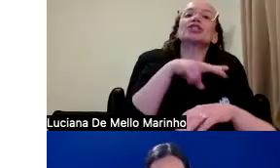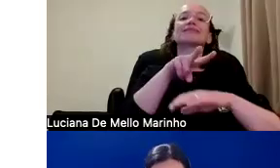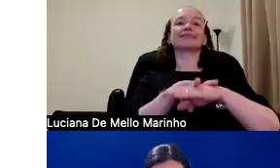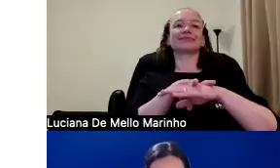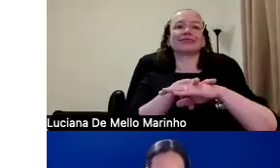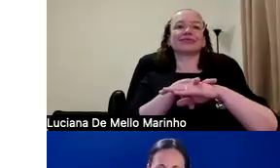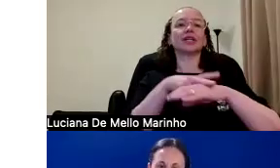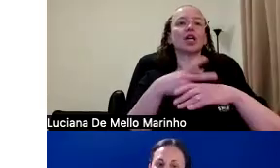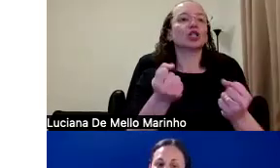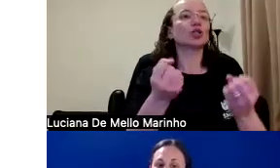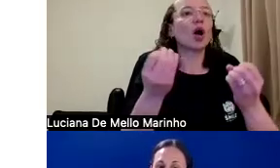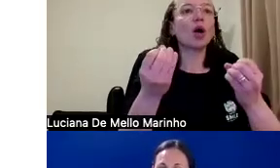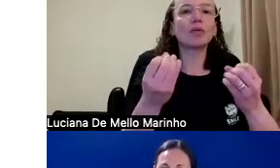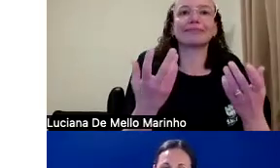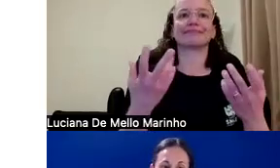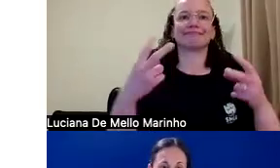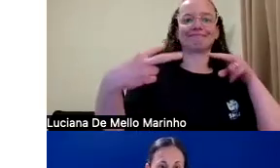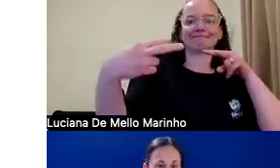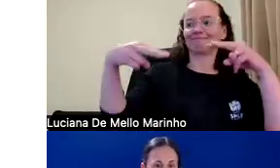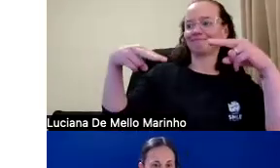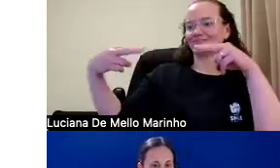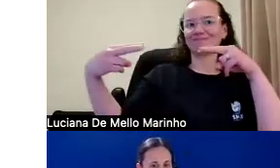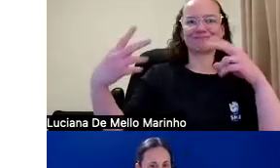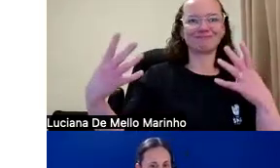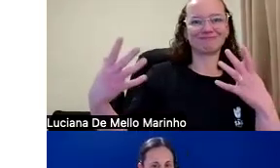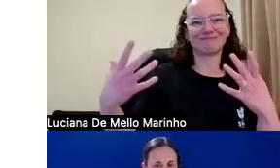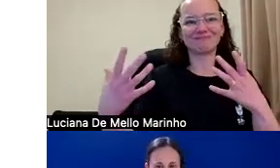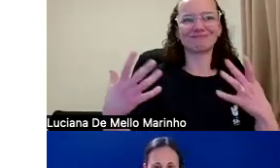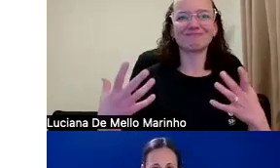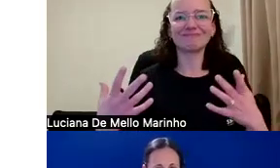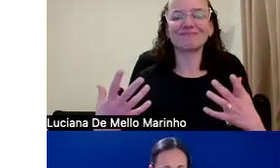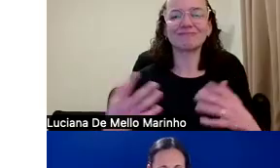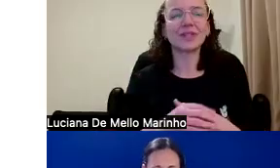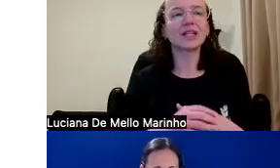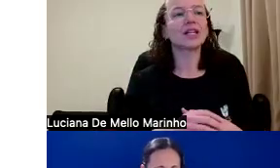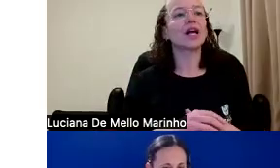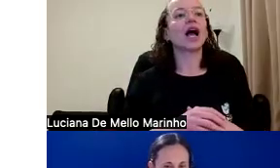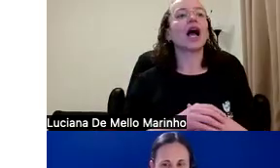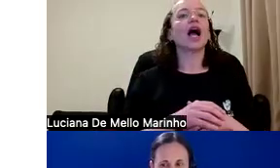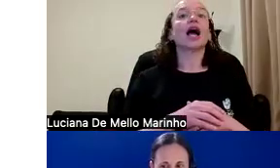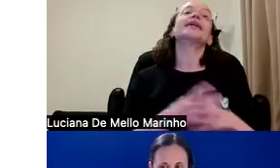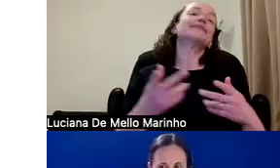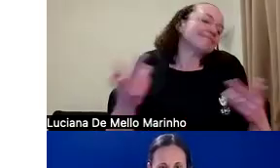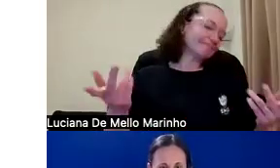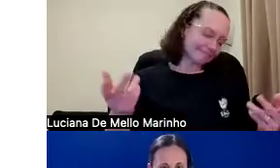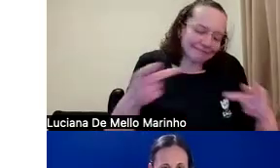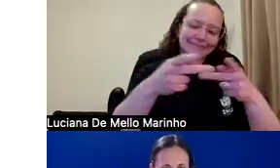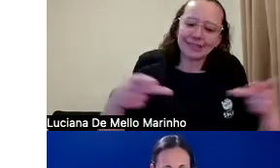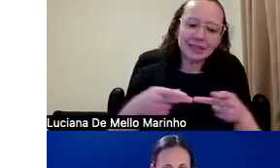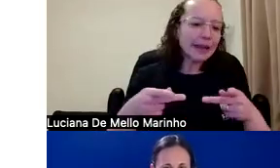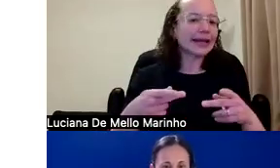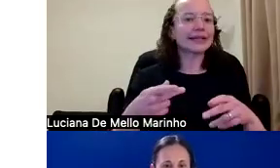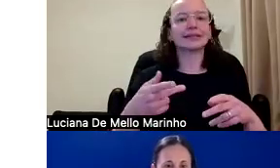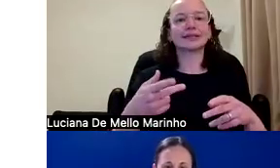can complicate things. So also the patients will be laying there. So it's like how to get eye to that person so they can see